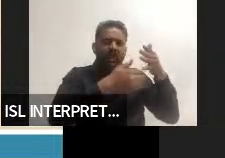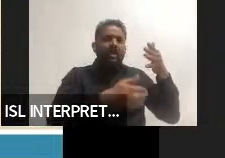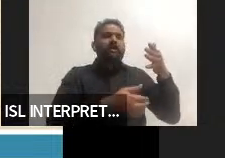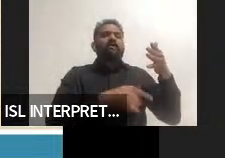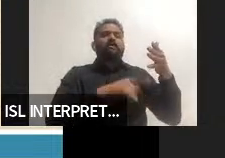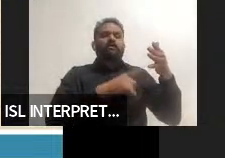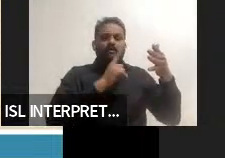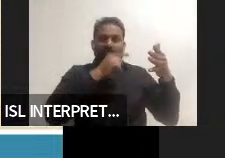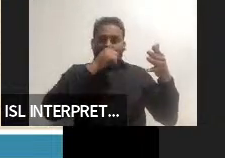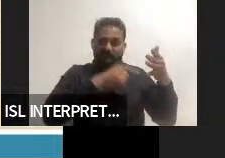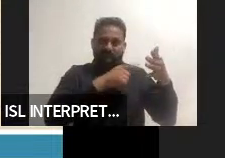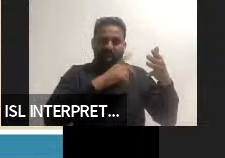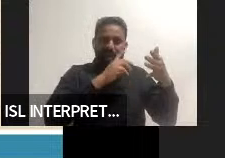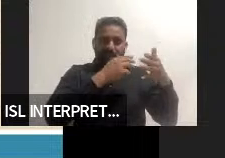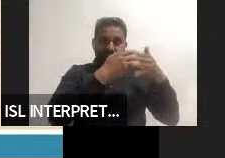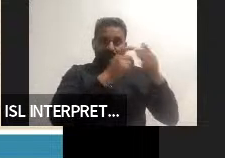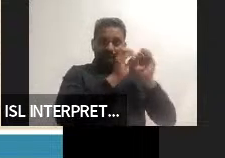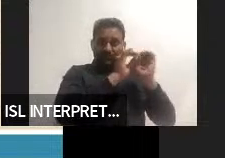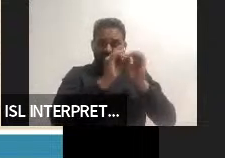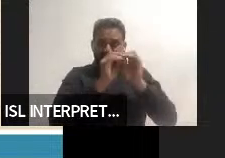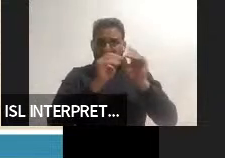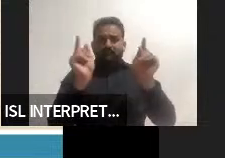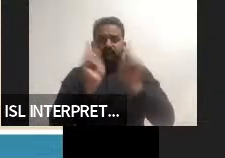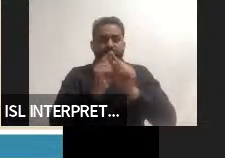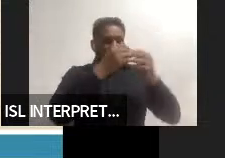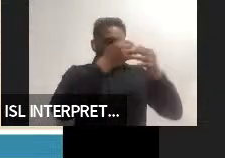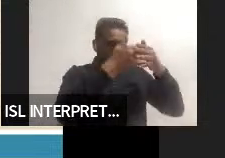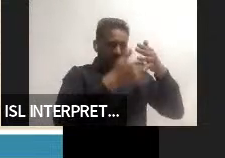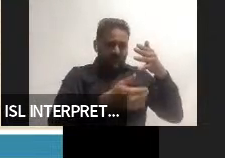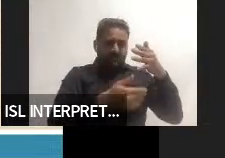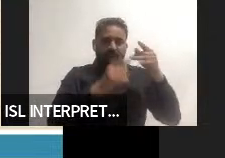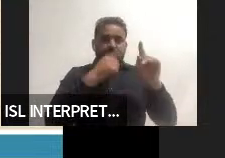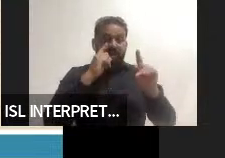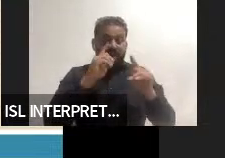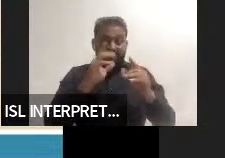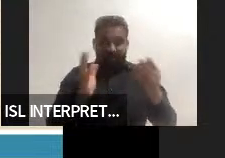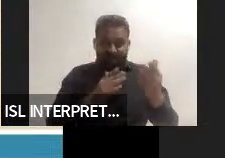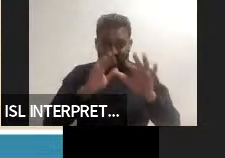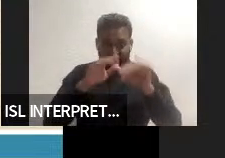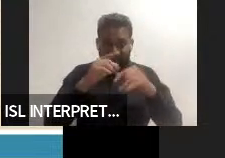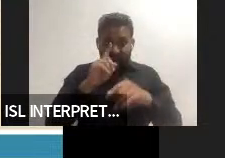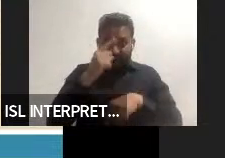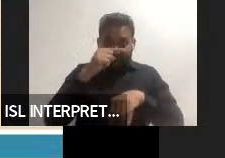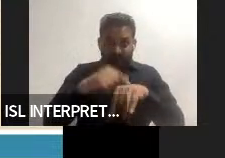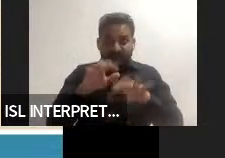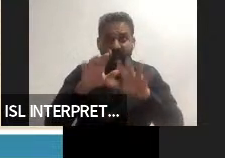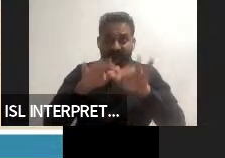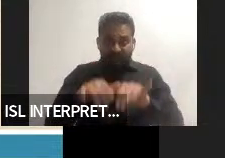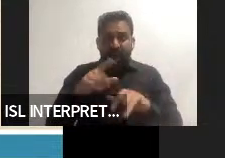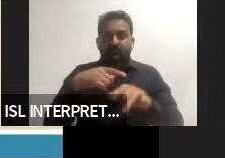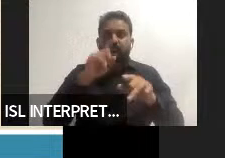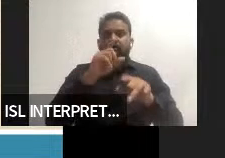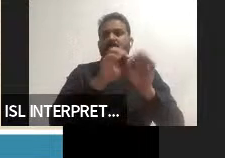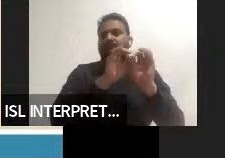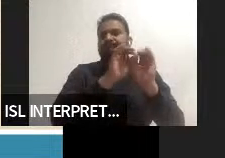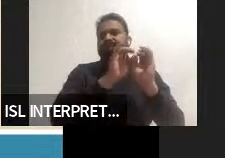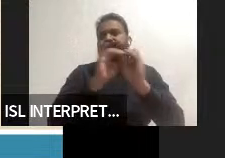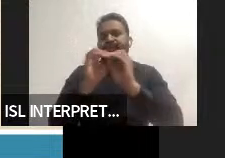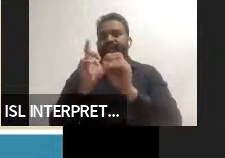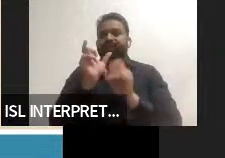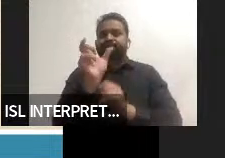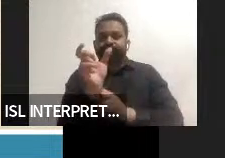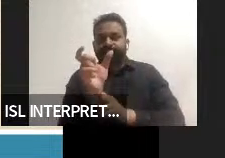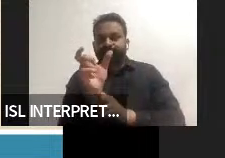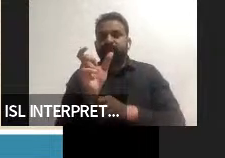the text, we suggest that the first time when you are writing, you can write full. But most of the time, in order to save